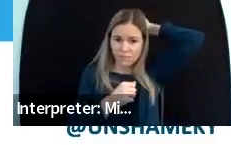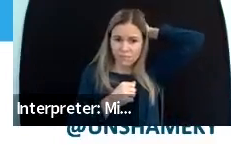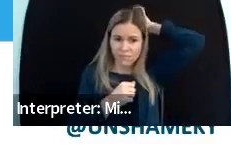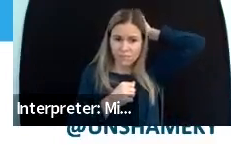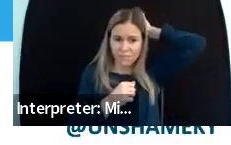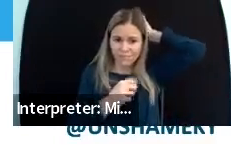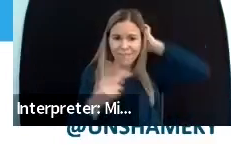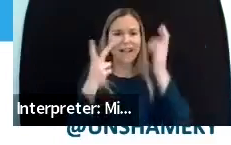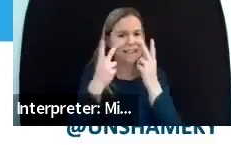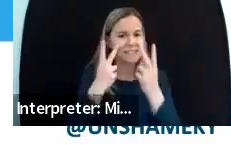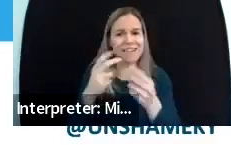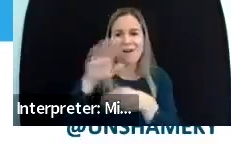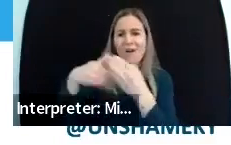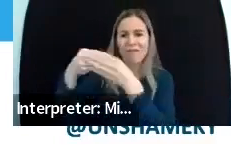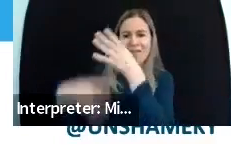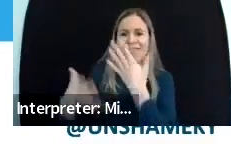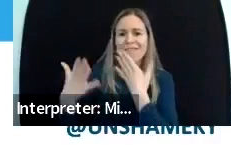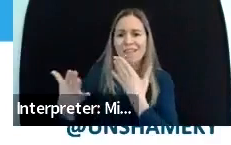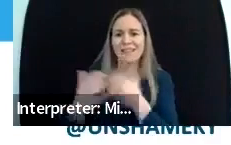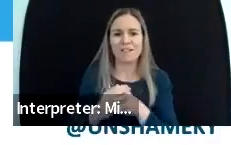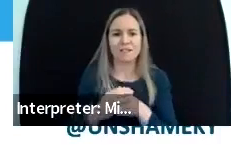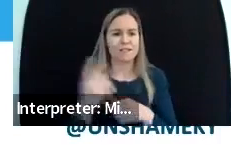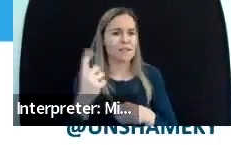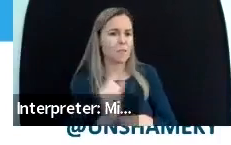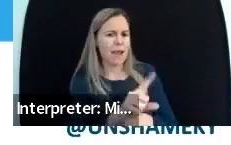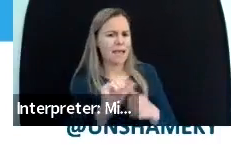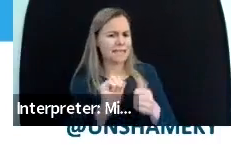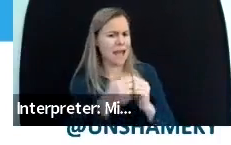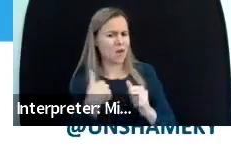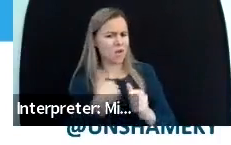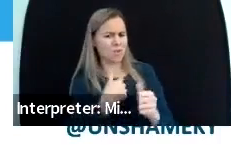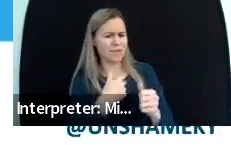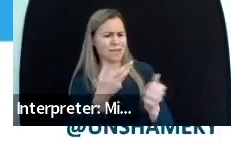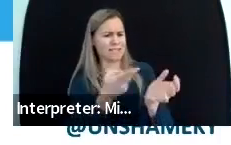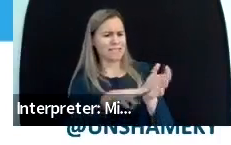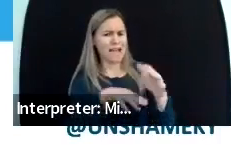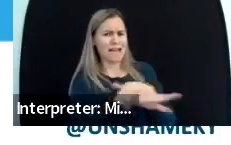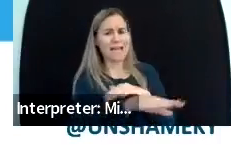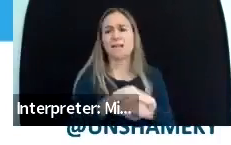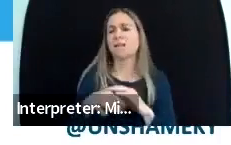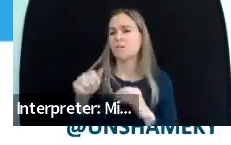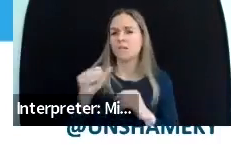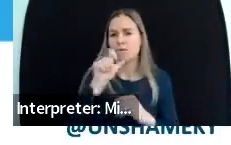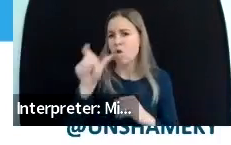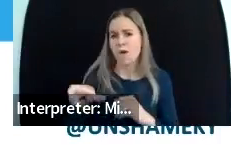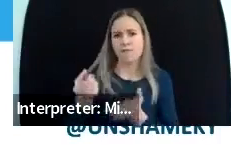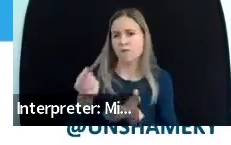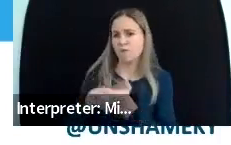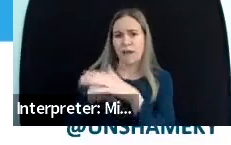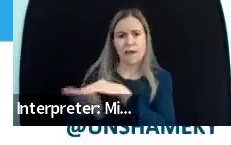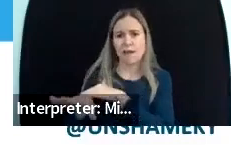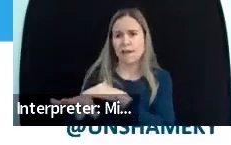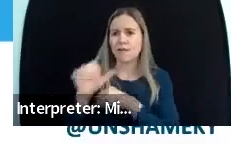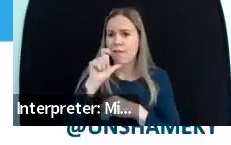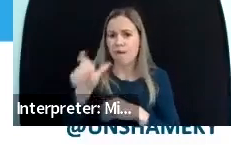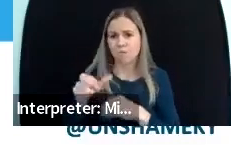thank yous rolling in. How do we sign in? So you do not have to sign in to unshamekentucky.com, or I'm sorry,